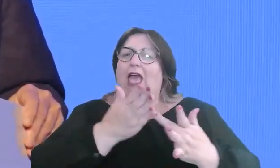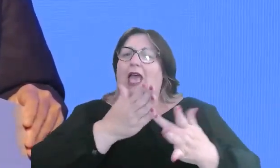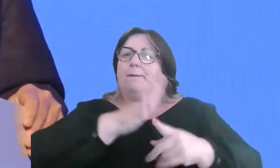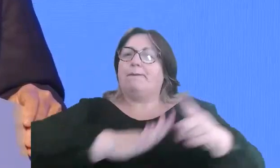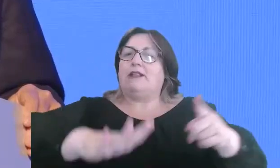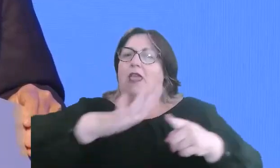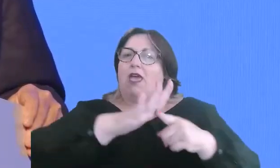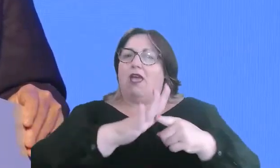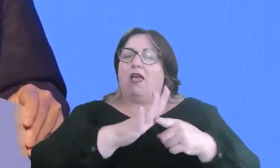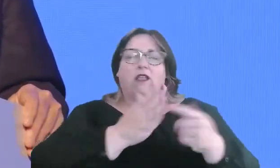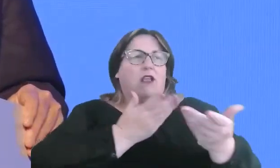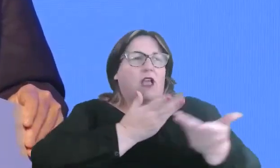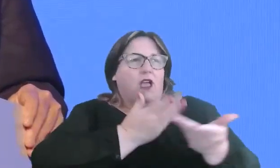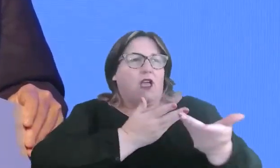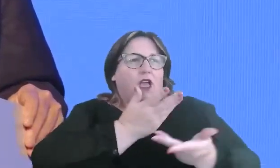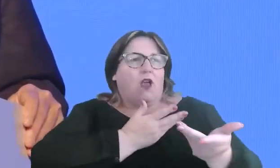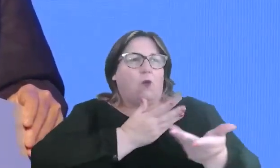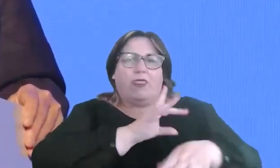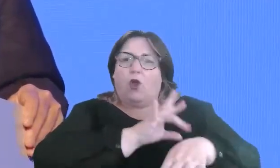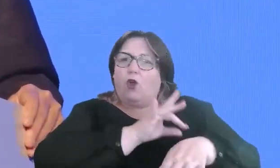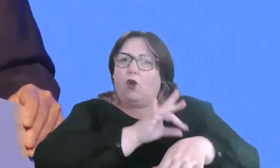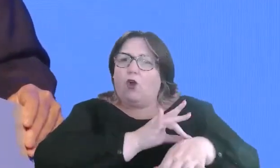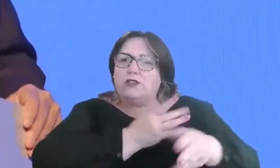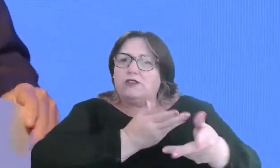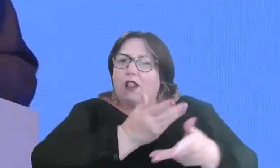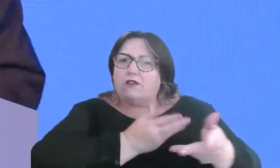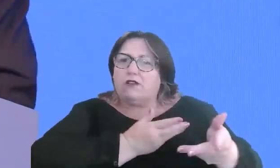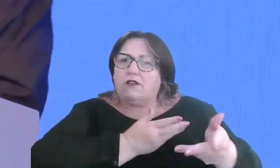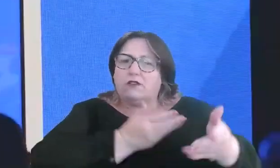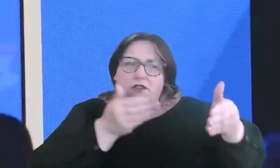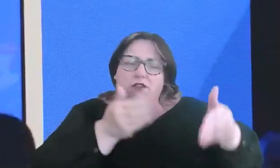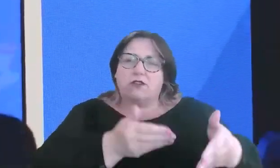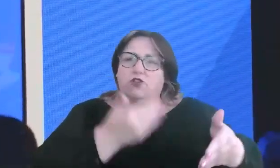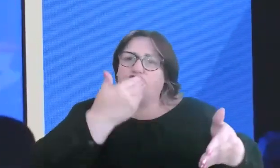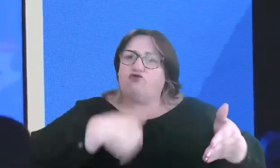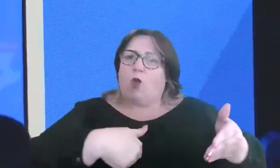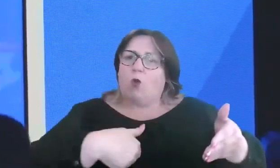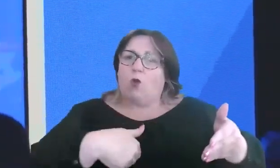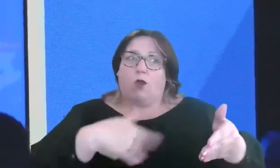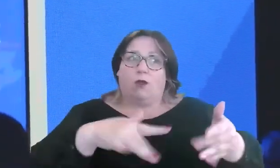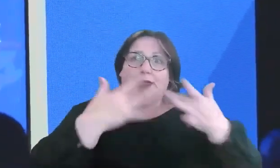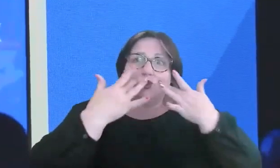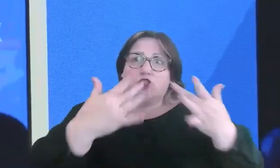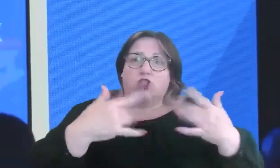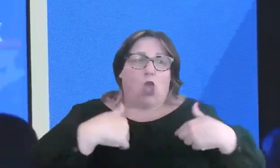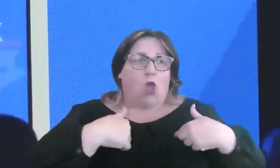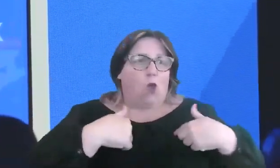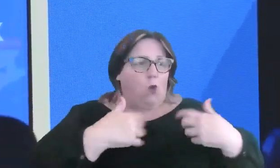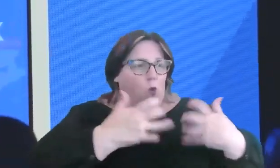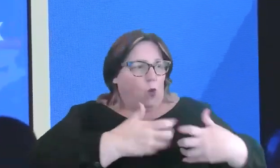to consultants who deal with strokes, and they showed me the equipment, the techniques that they are